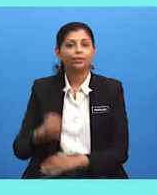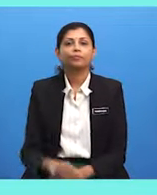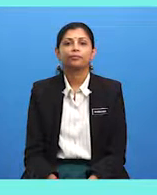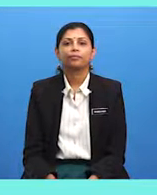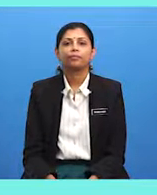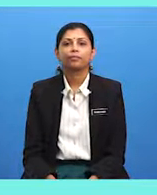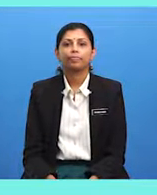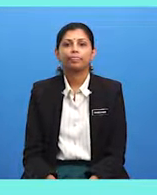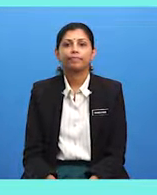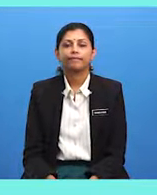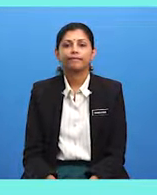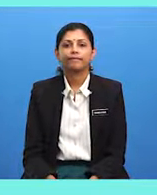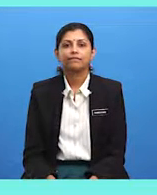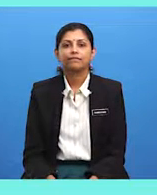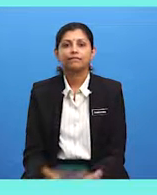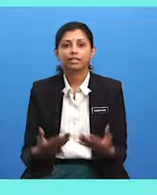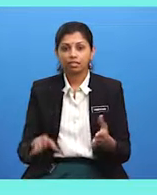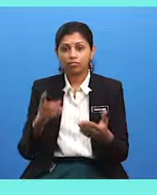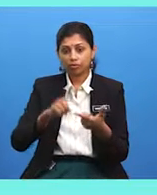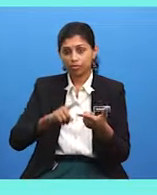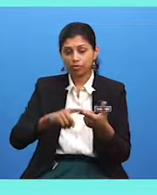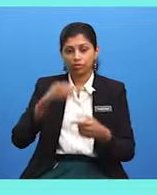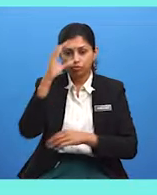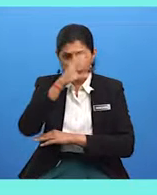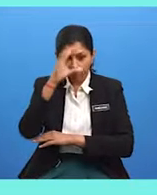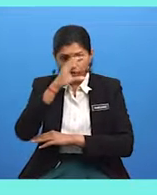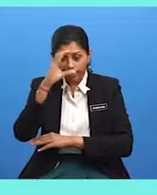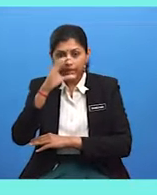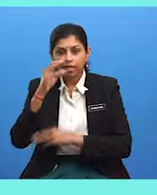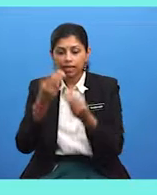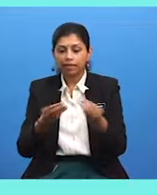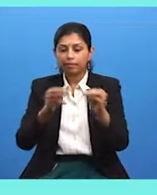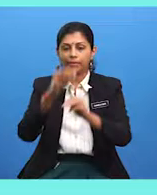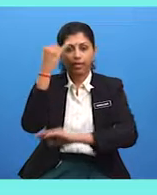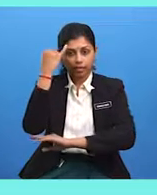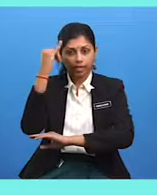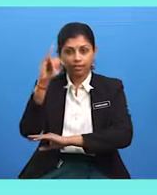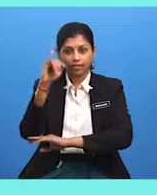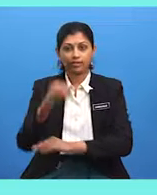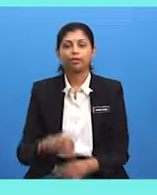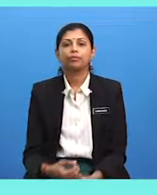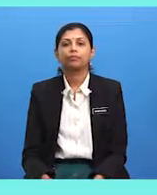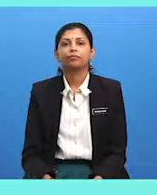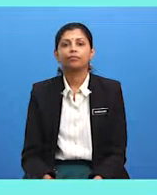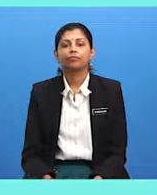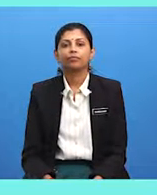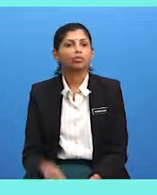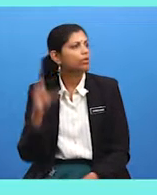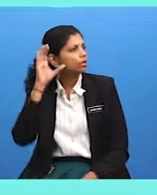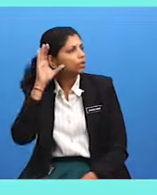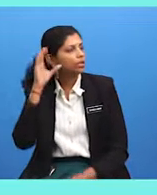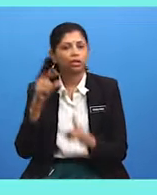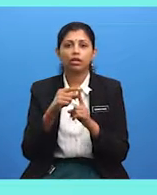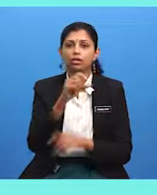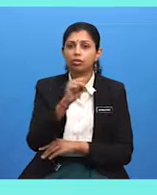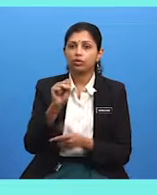Another way of locating the main idea is by listening for words or phrases